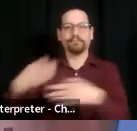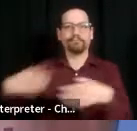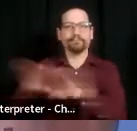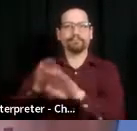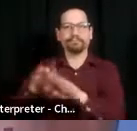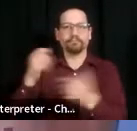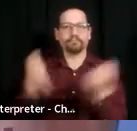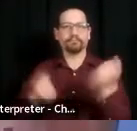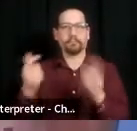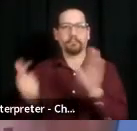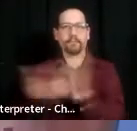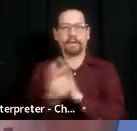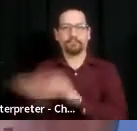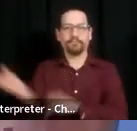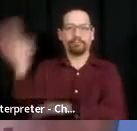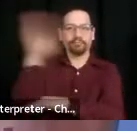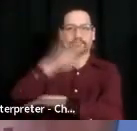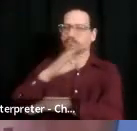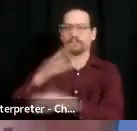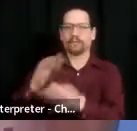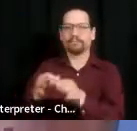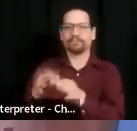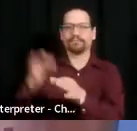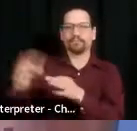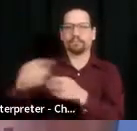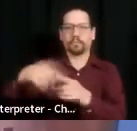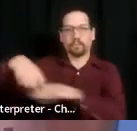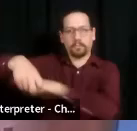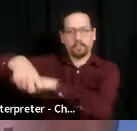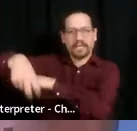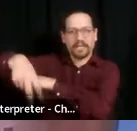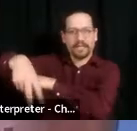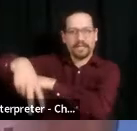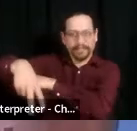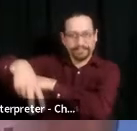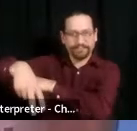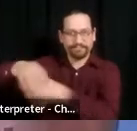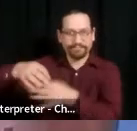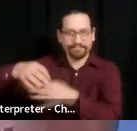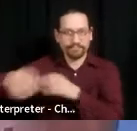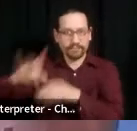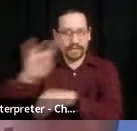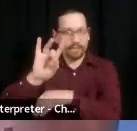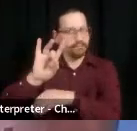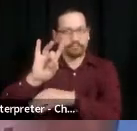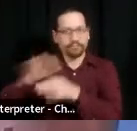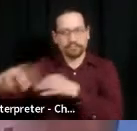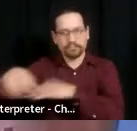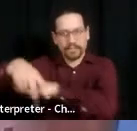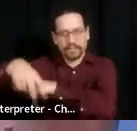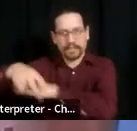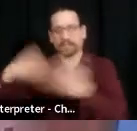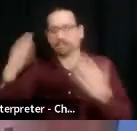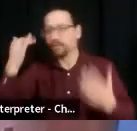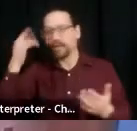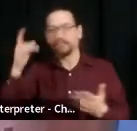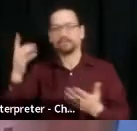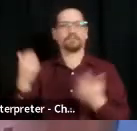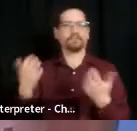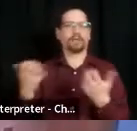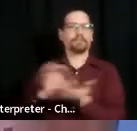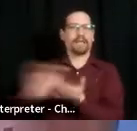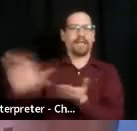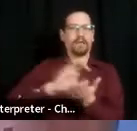the safety of our plows. As I've consistently said here in front of you, we got to make sure that we stay off the roads so that